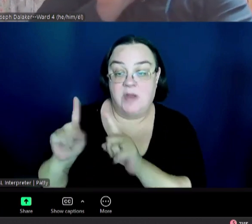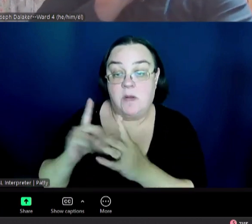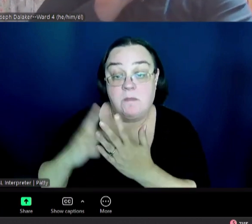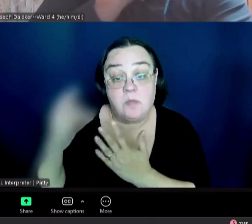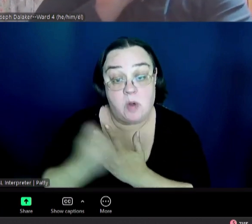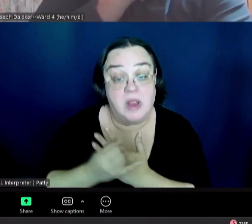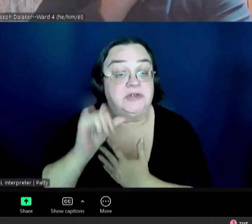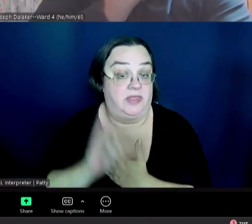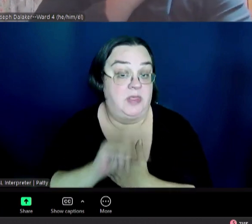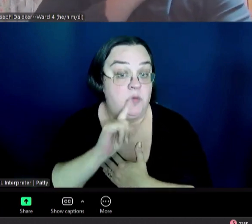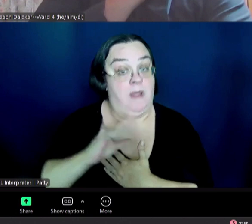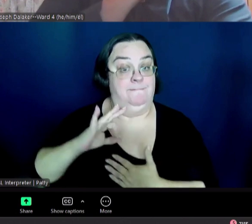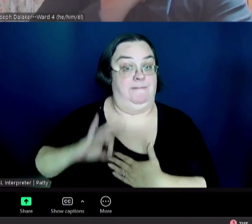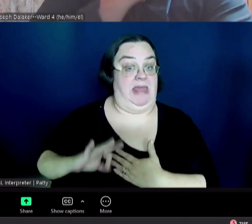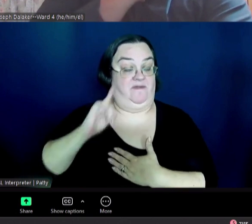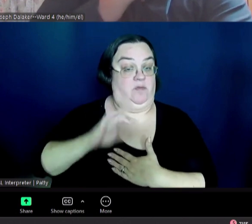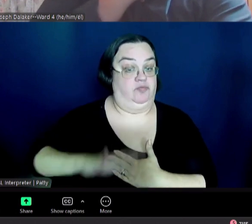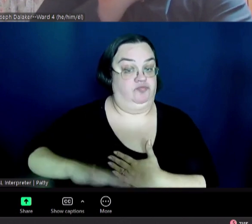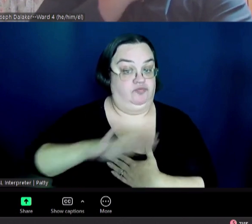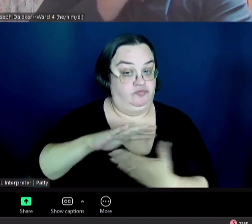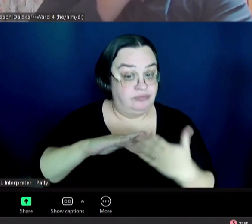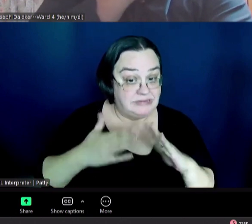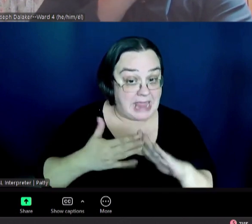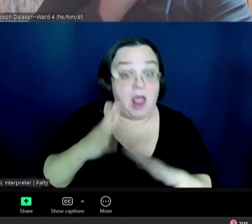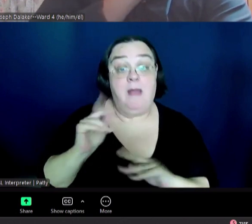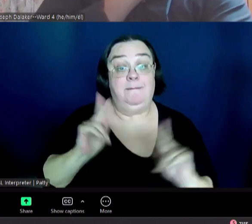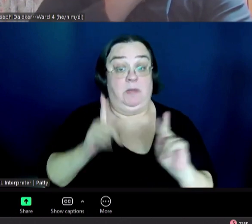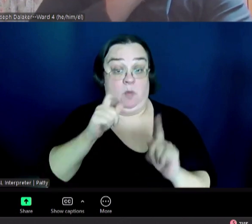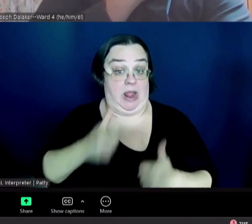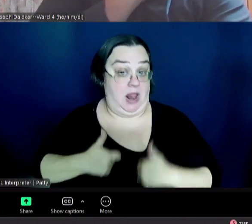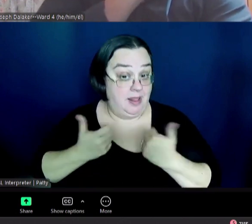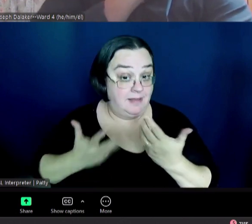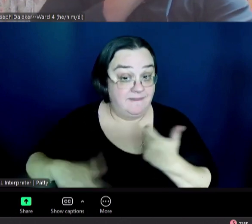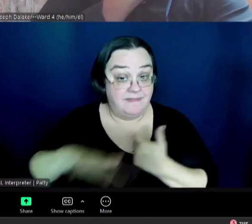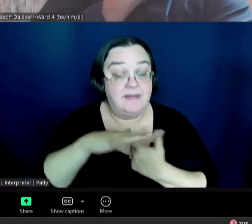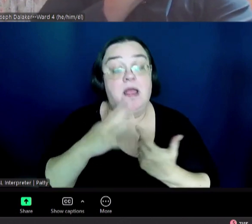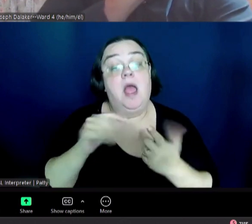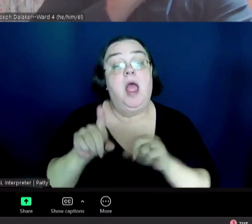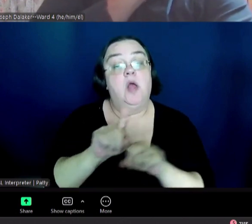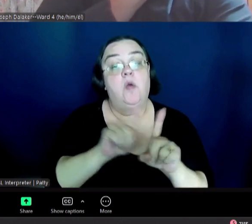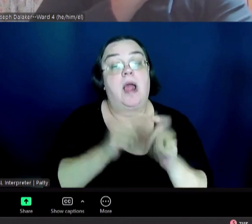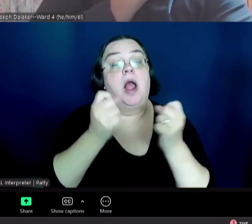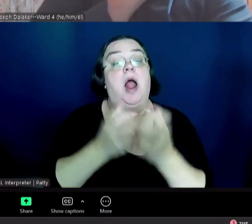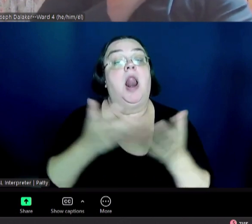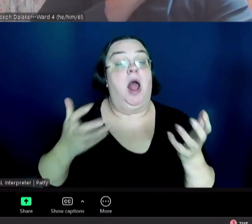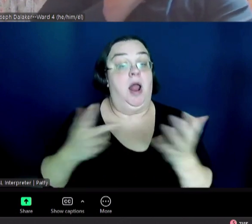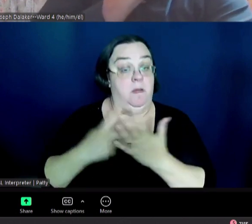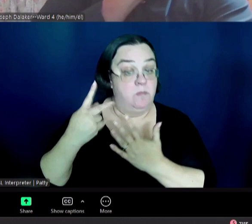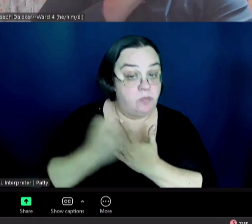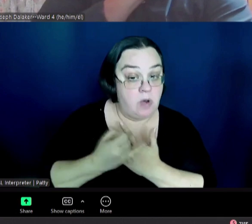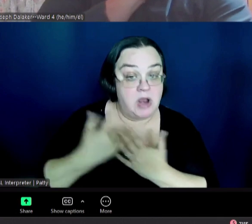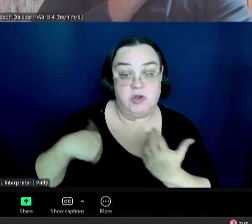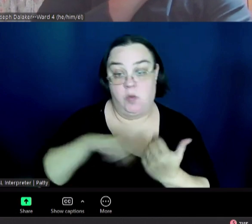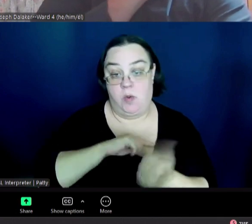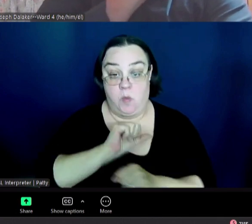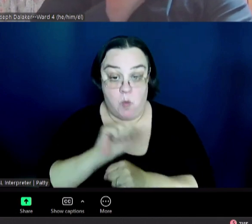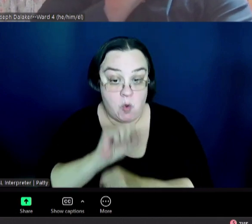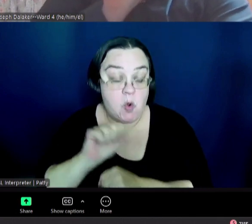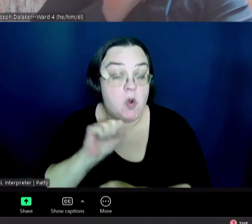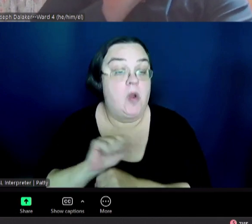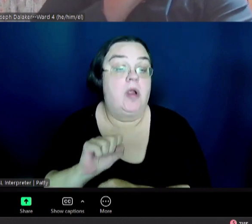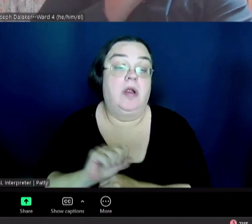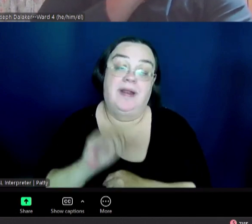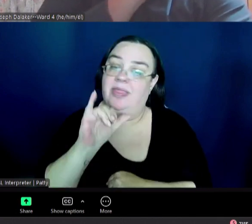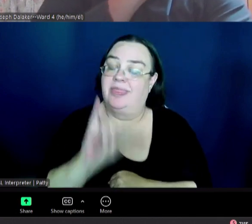beneficial to the town and to residents and to a lot of the projects that we've been working on. This is